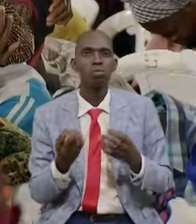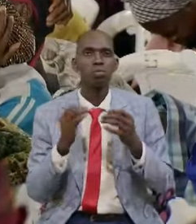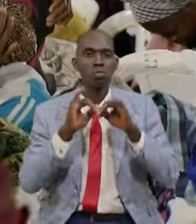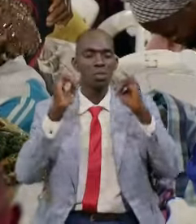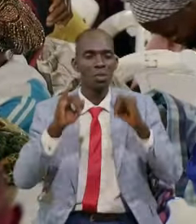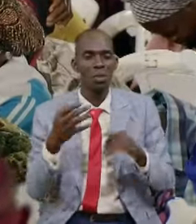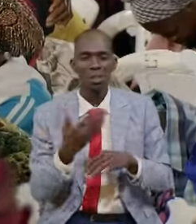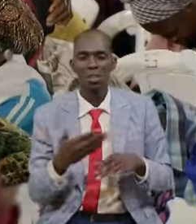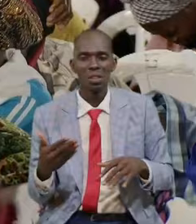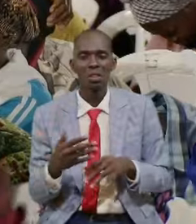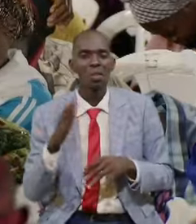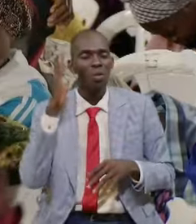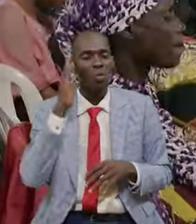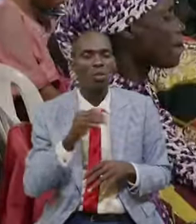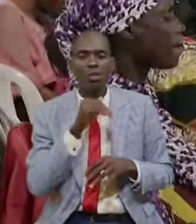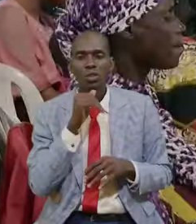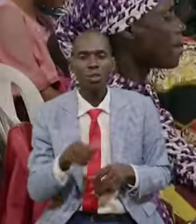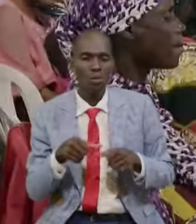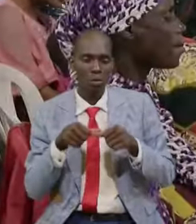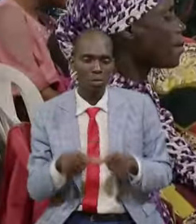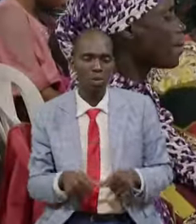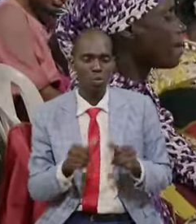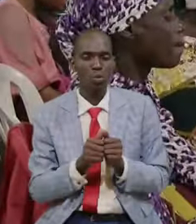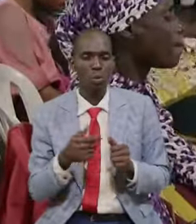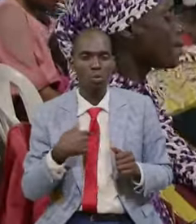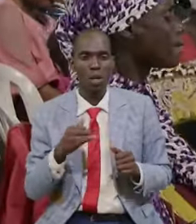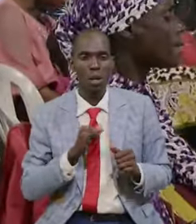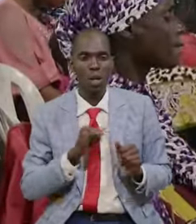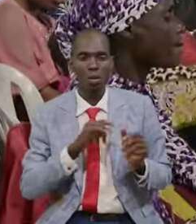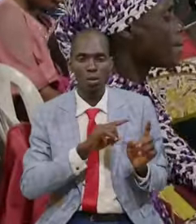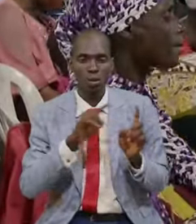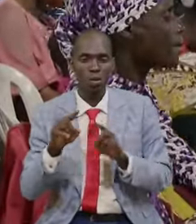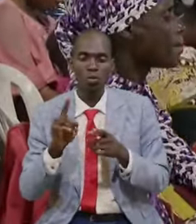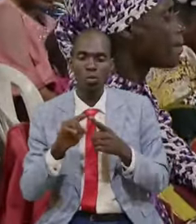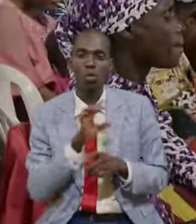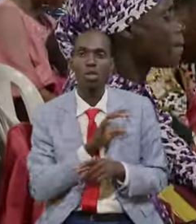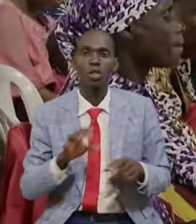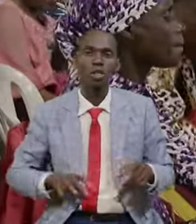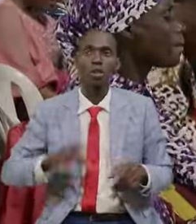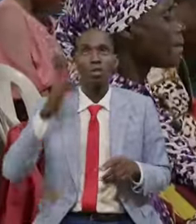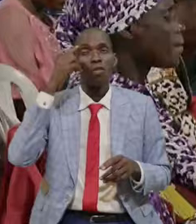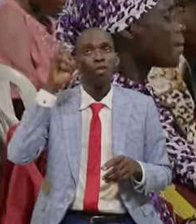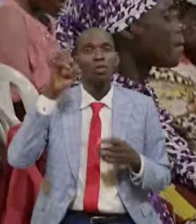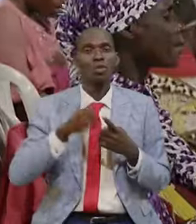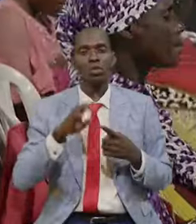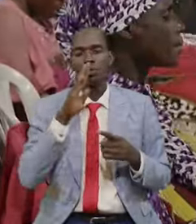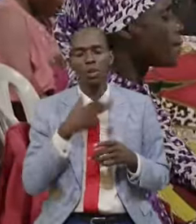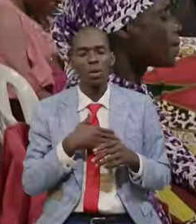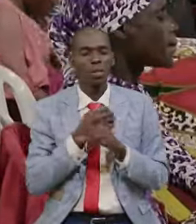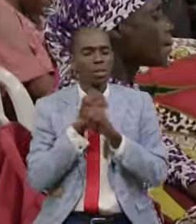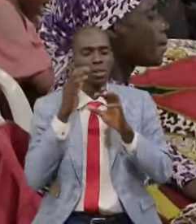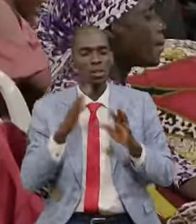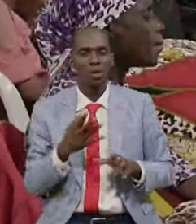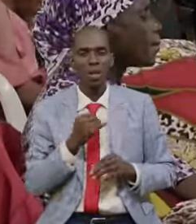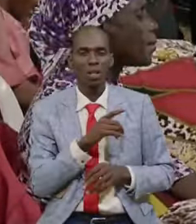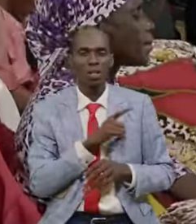will not remain with me. I come to Christ to be my Savior and my Lord. I've